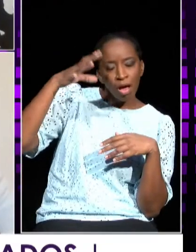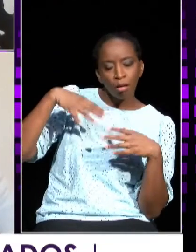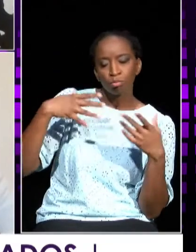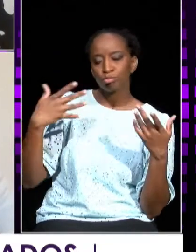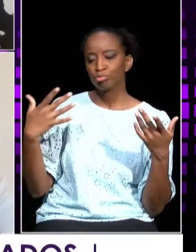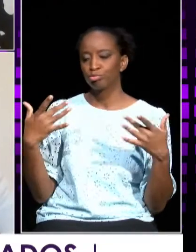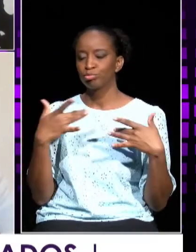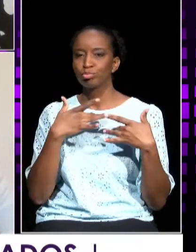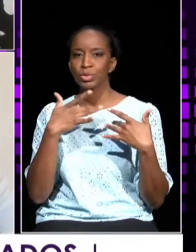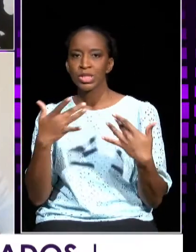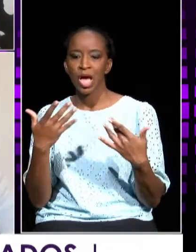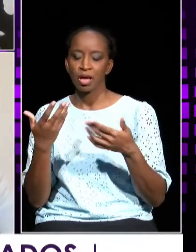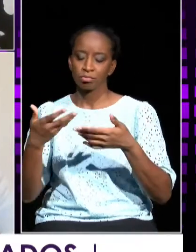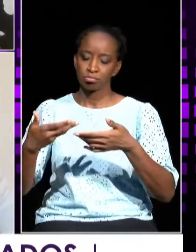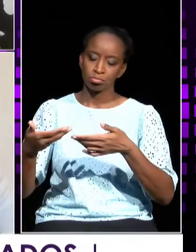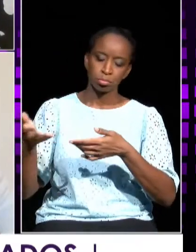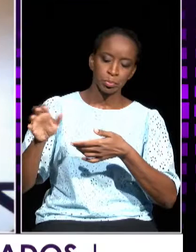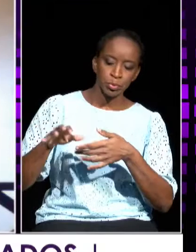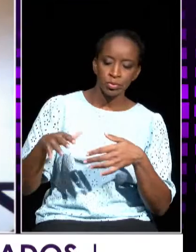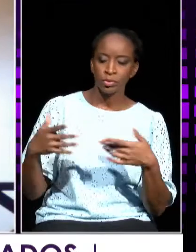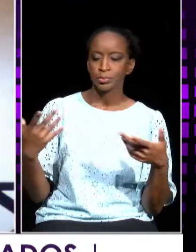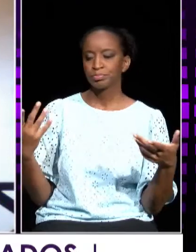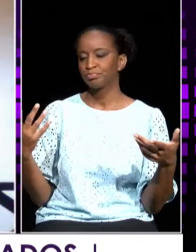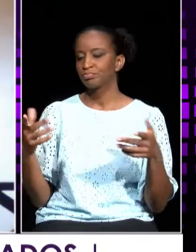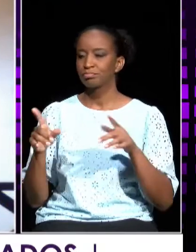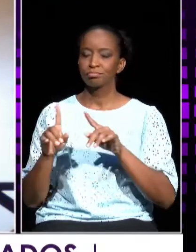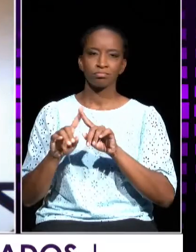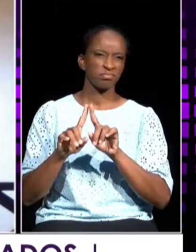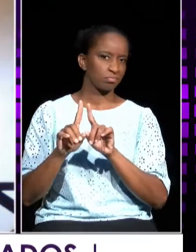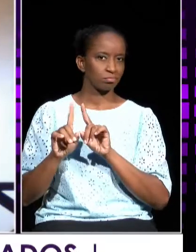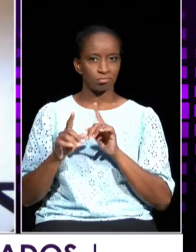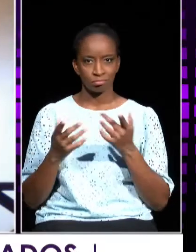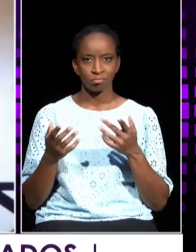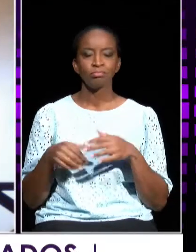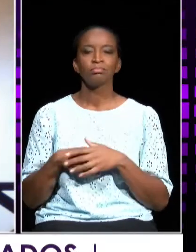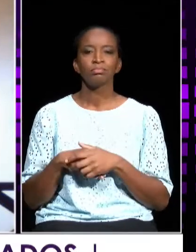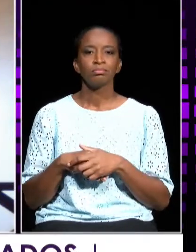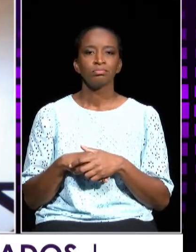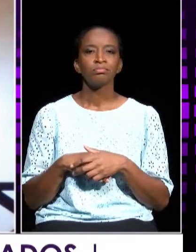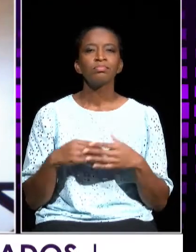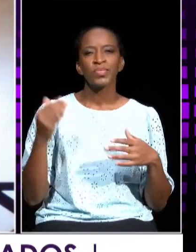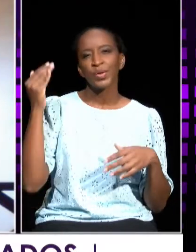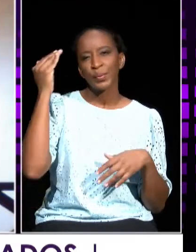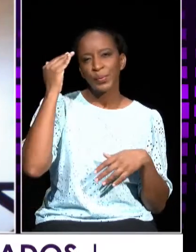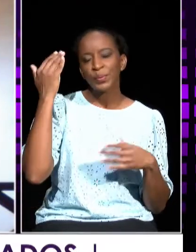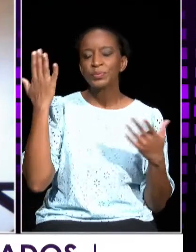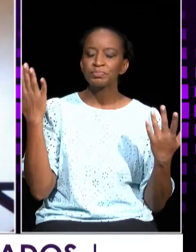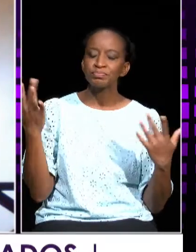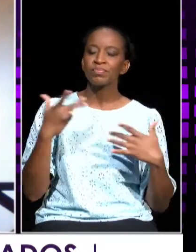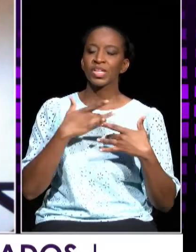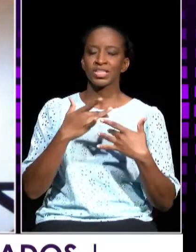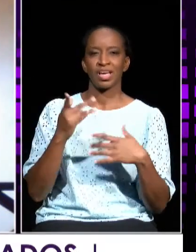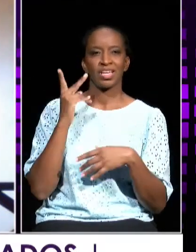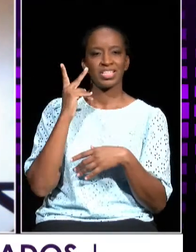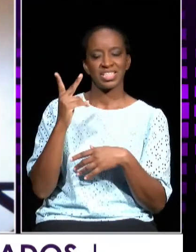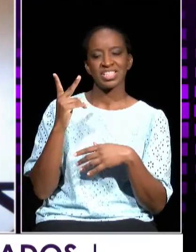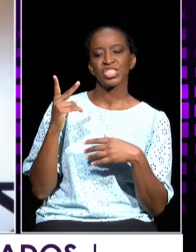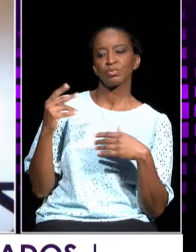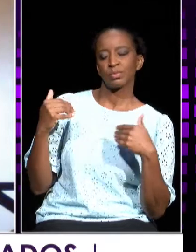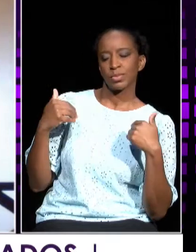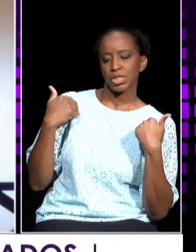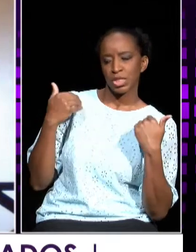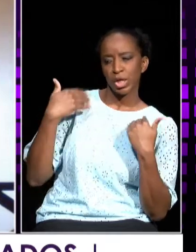Well, let me start with the whole idea of block culture, because usually when we hear of block culture in Barbados, we think of something